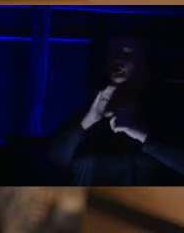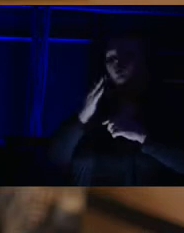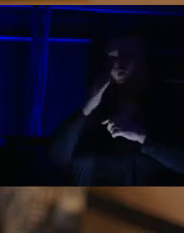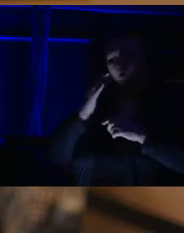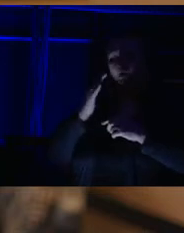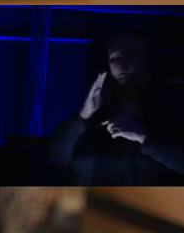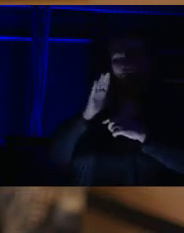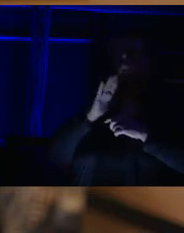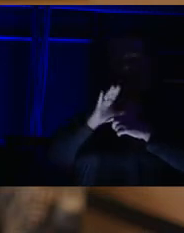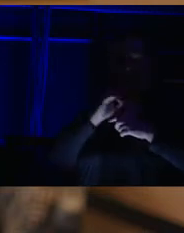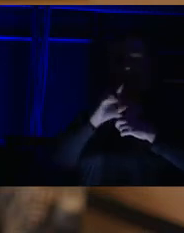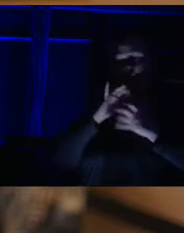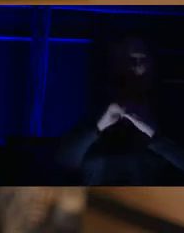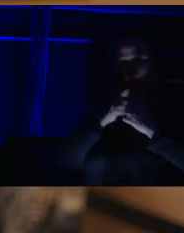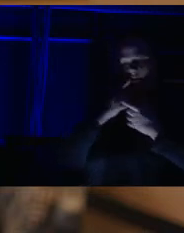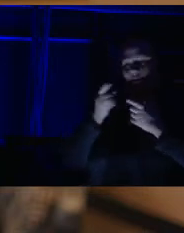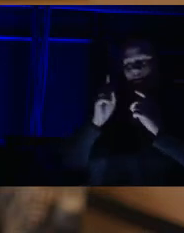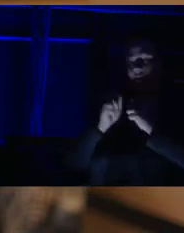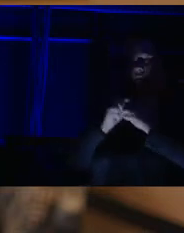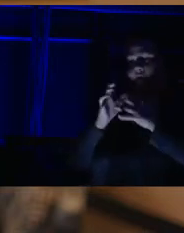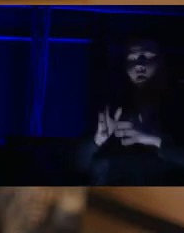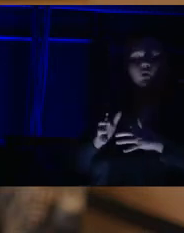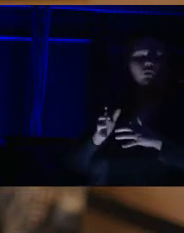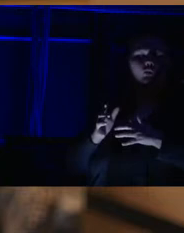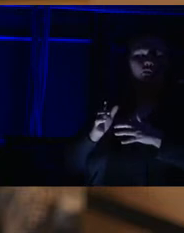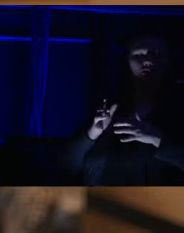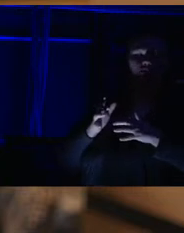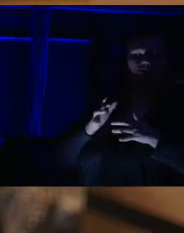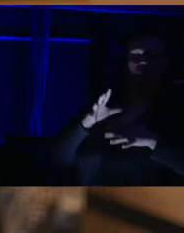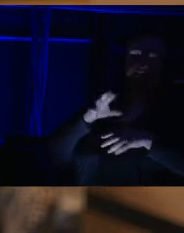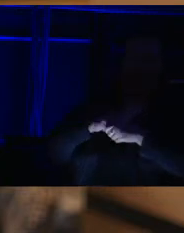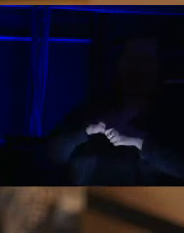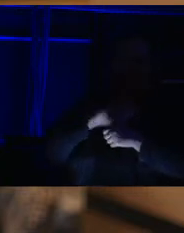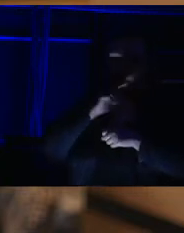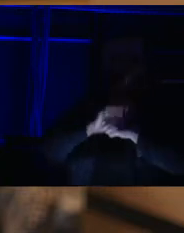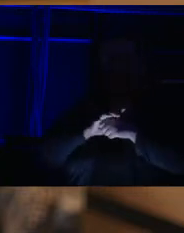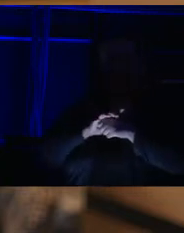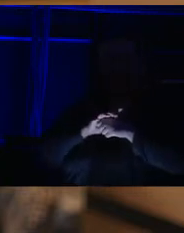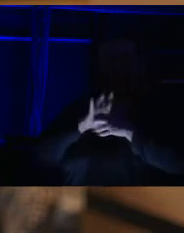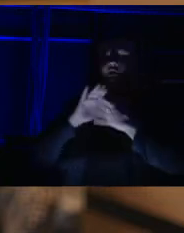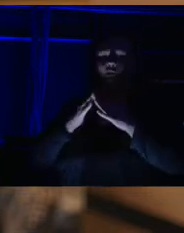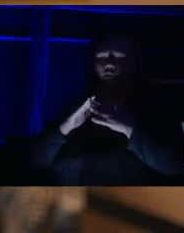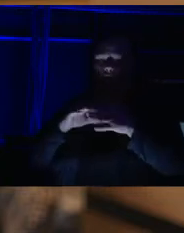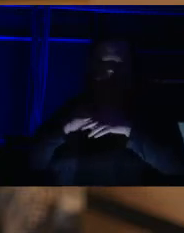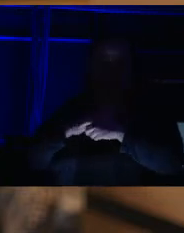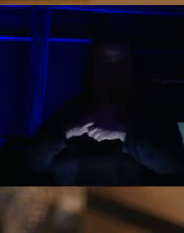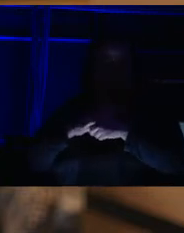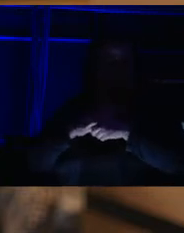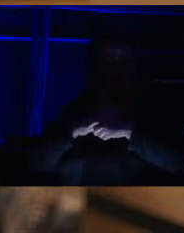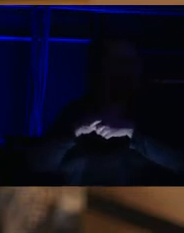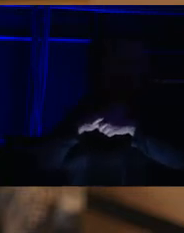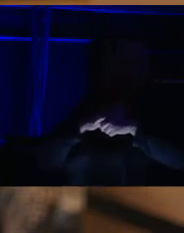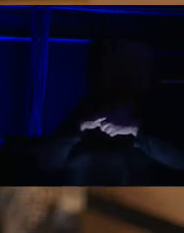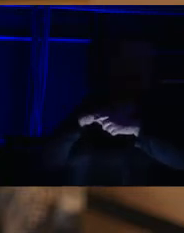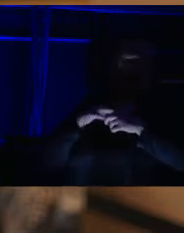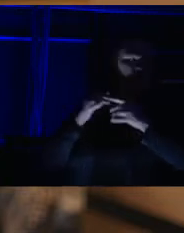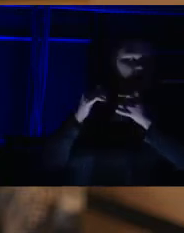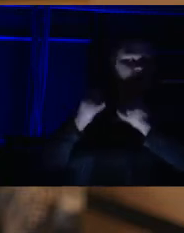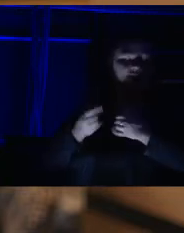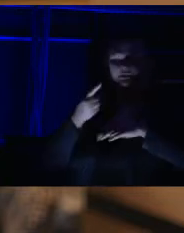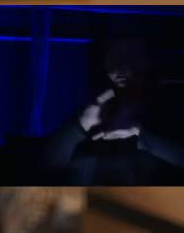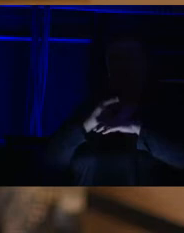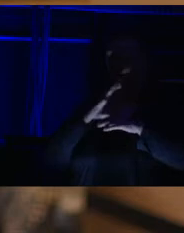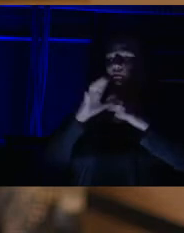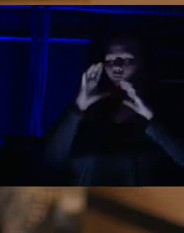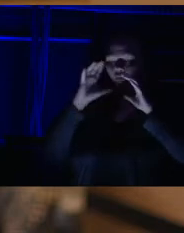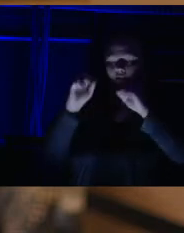skilled, succeeds without the engaged commitment of a community. In this age, a president